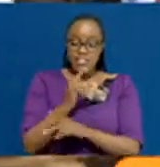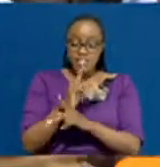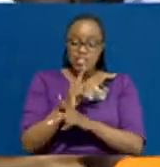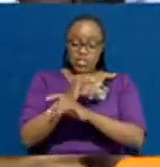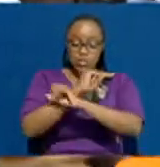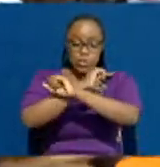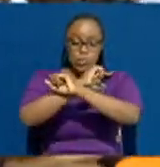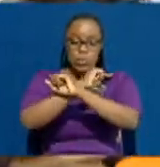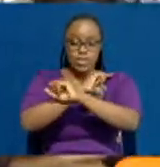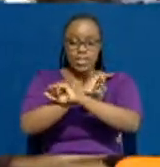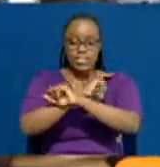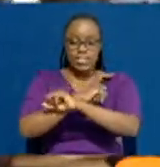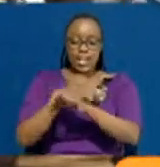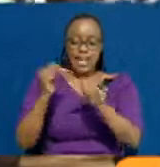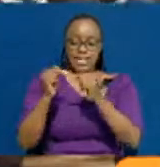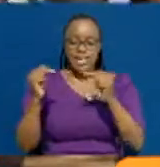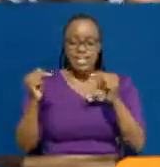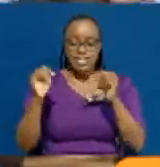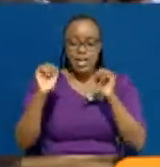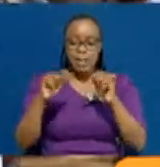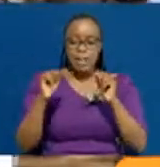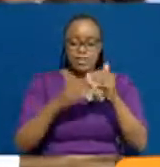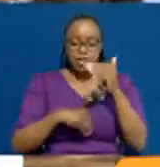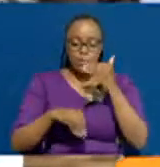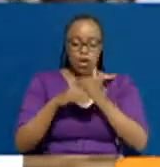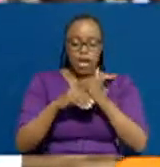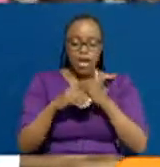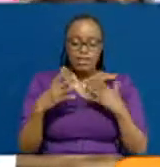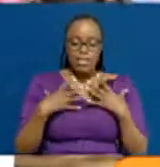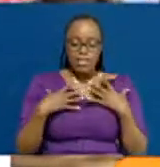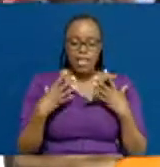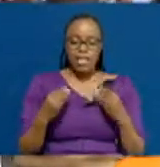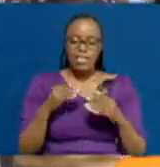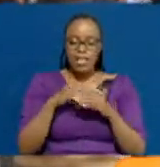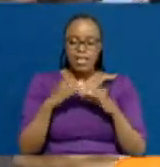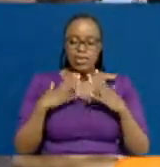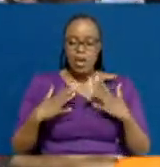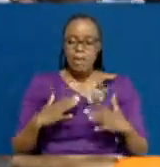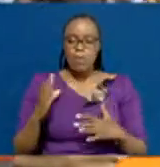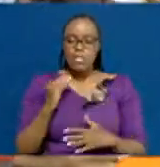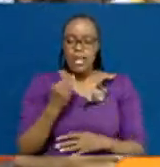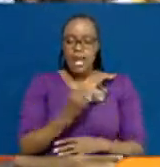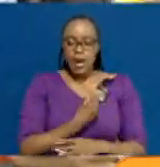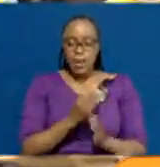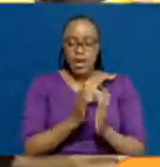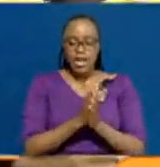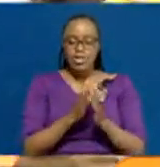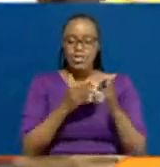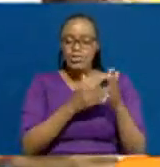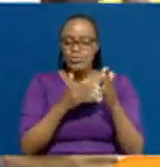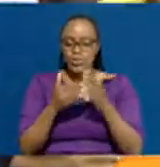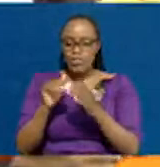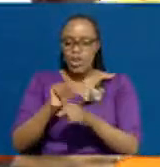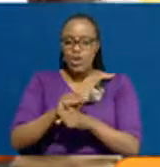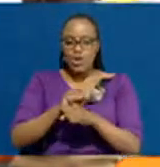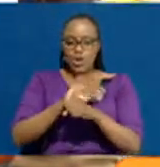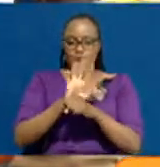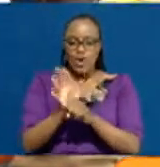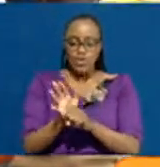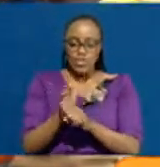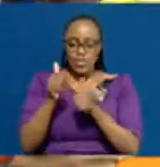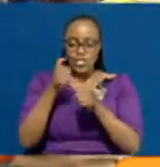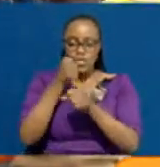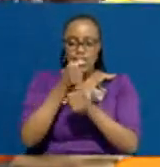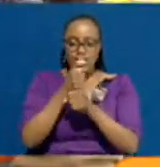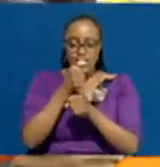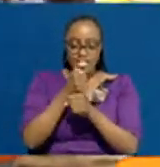tujikinge tusipate, yani tuweze kuongeza kinga ya kuzuia maambukizi ya virusi vya Covid-19 kutupata.